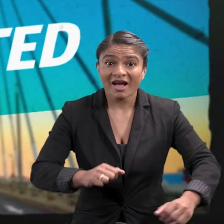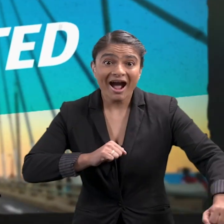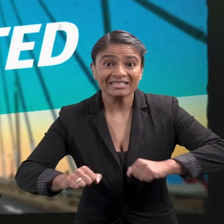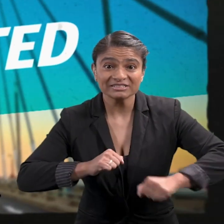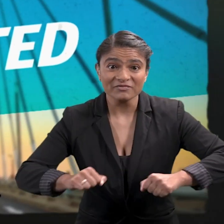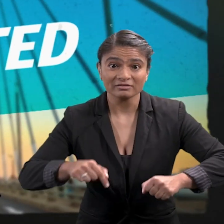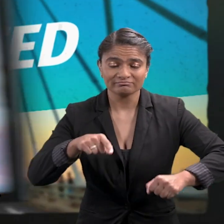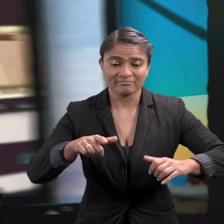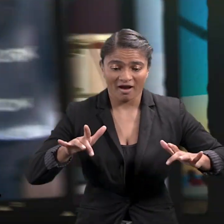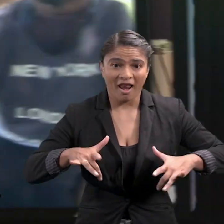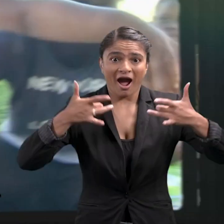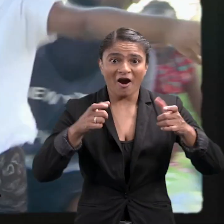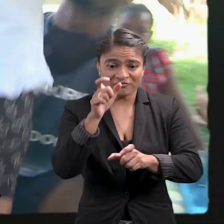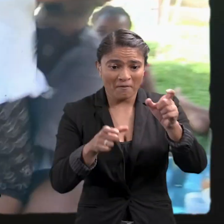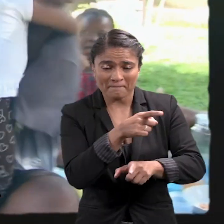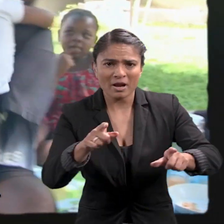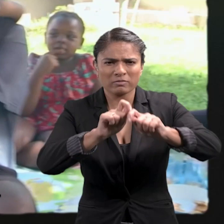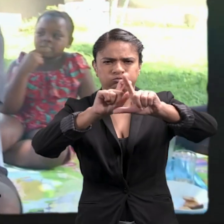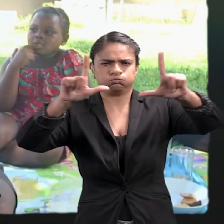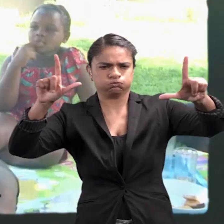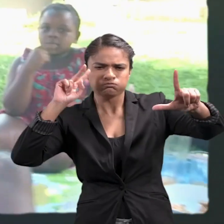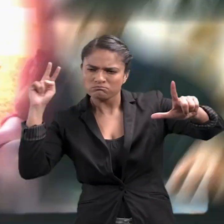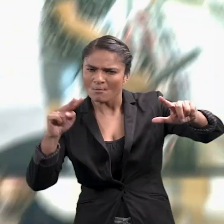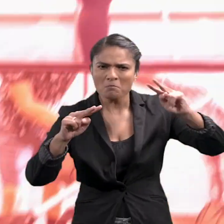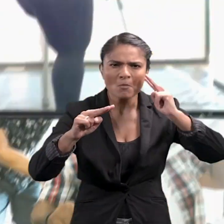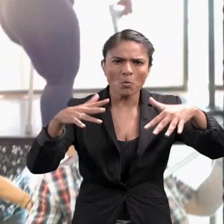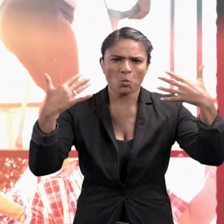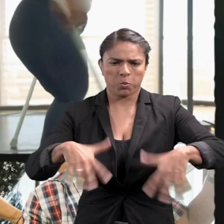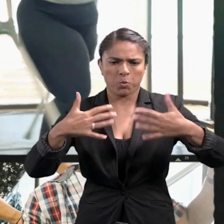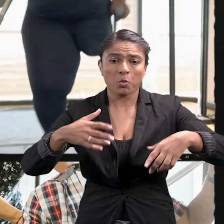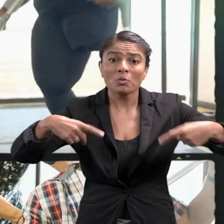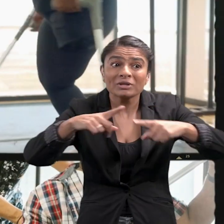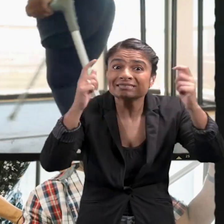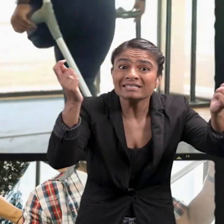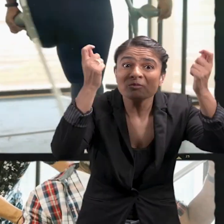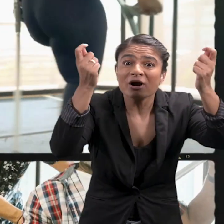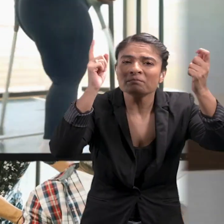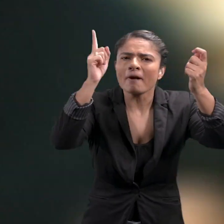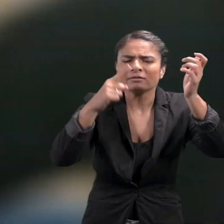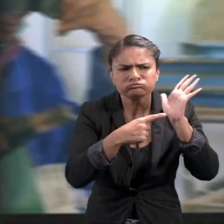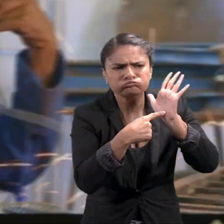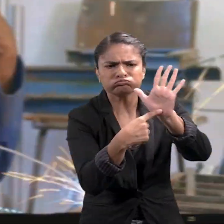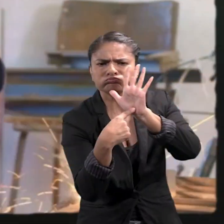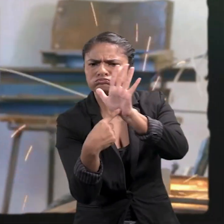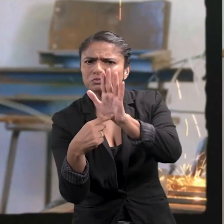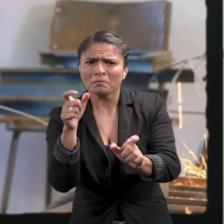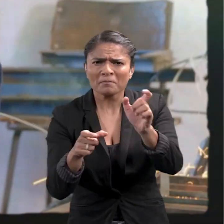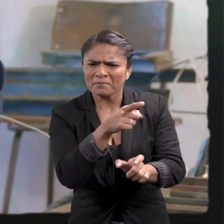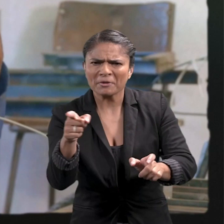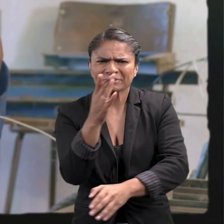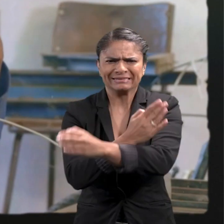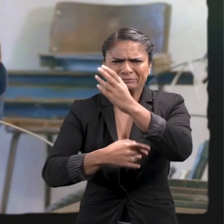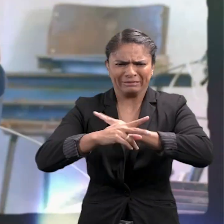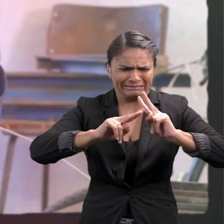Activated, your window into an extraordinary world lived by many, yet celebrated by few. We showcase how to rally for persons